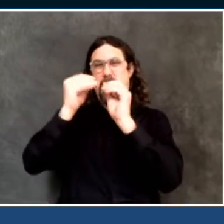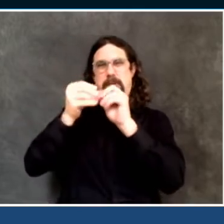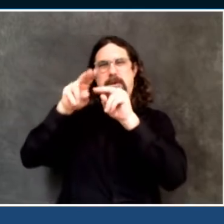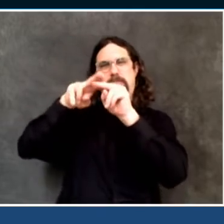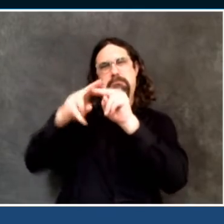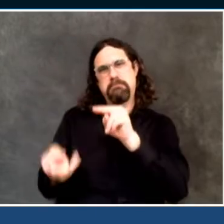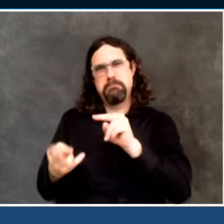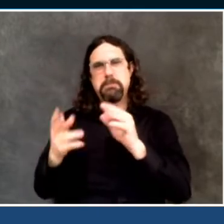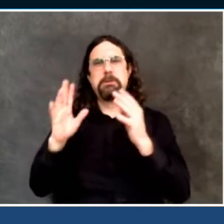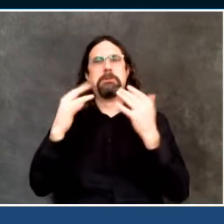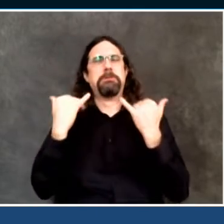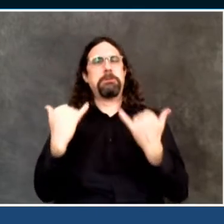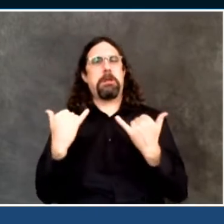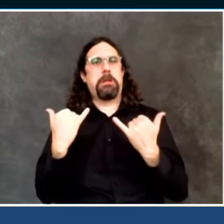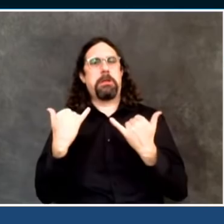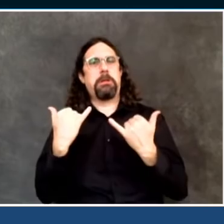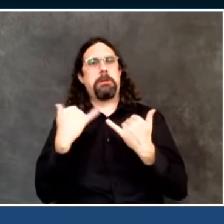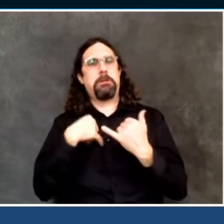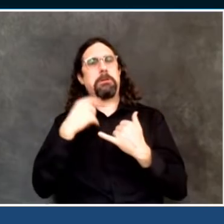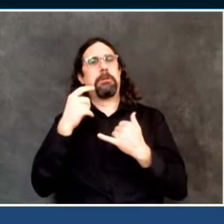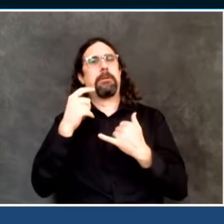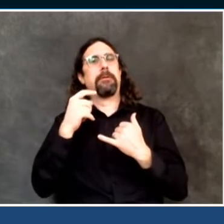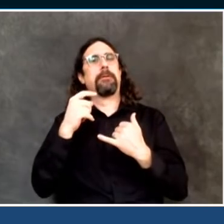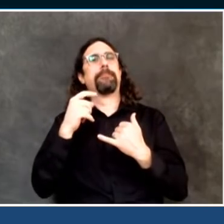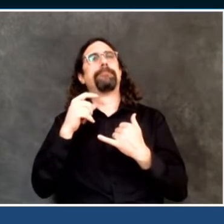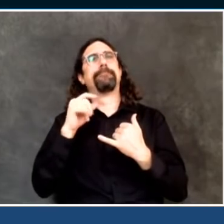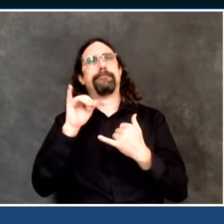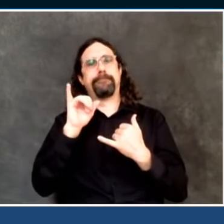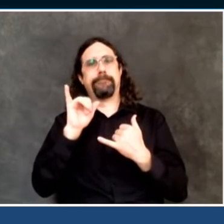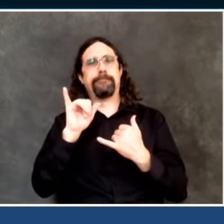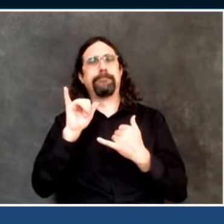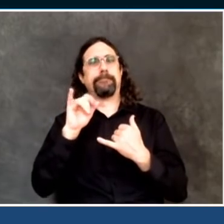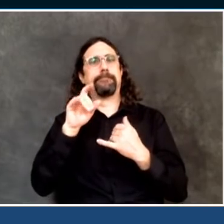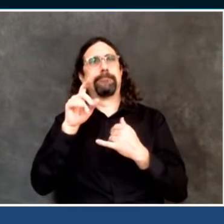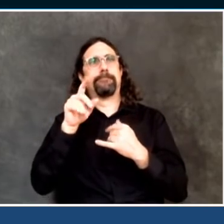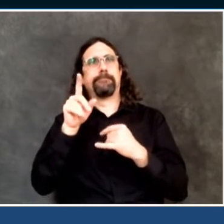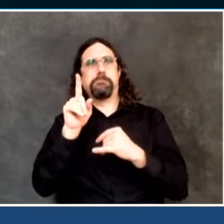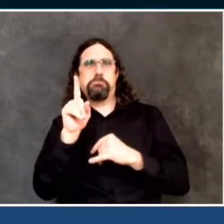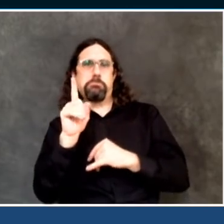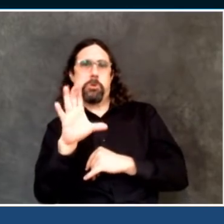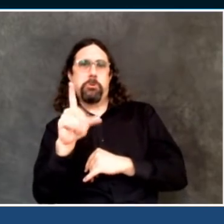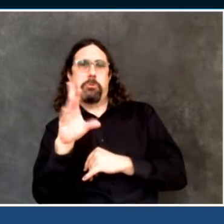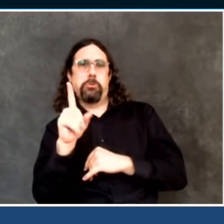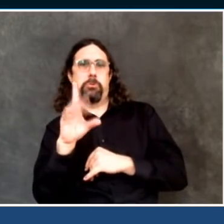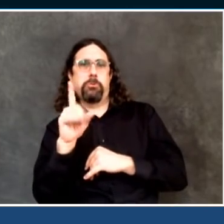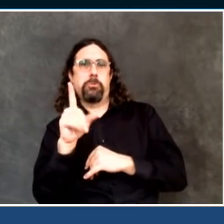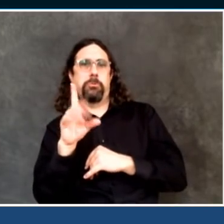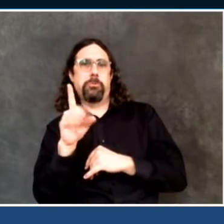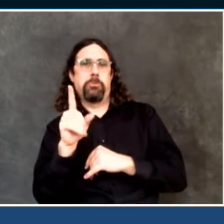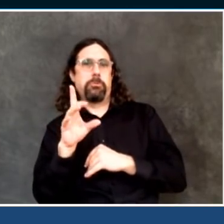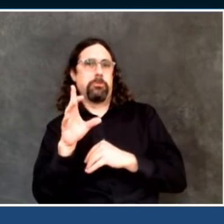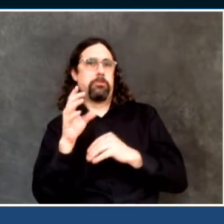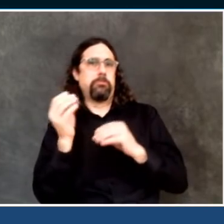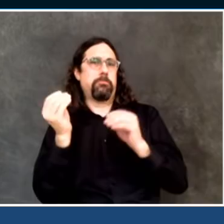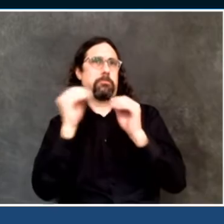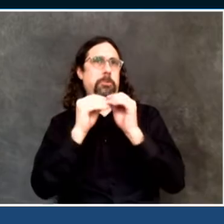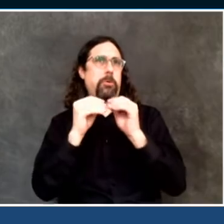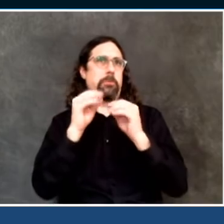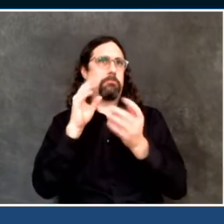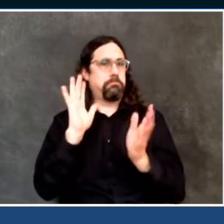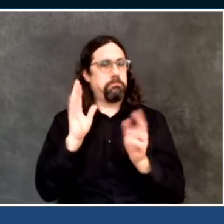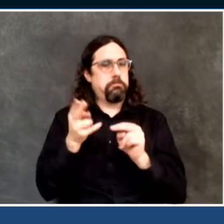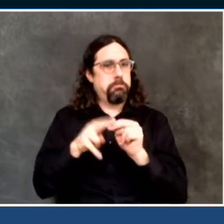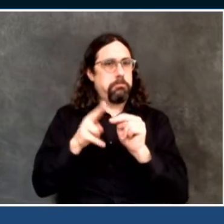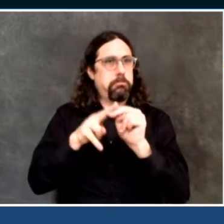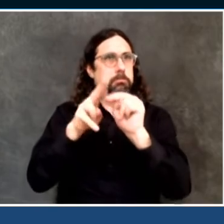striking difference. We thought we would need many more ventilators to come in this week just to get